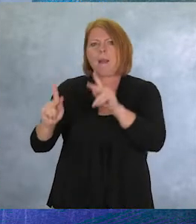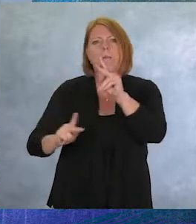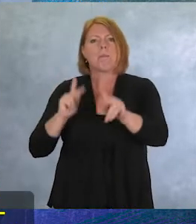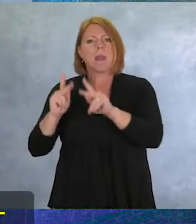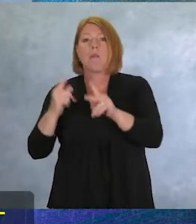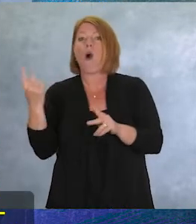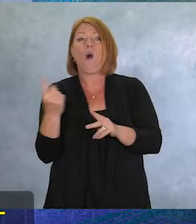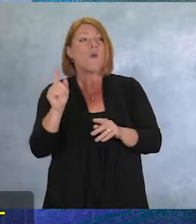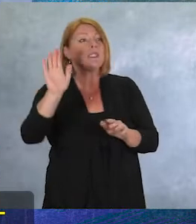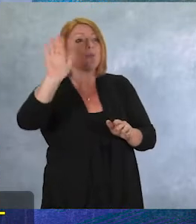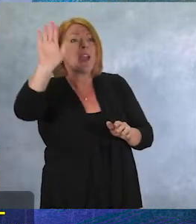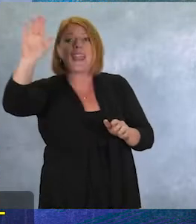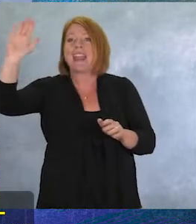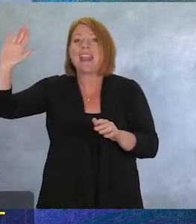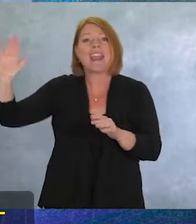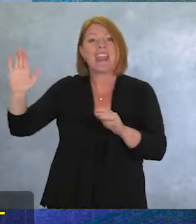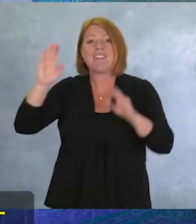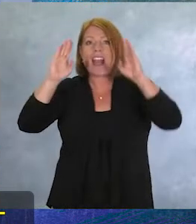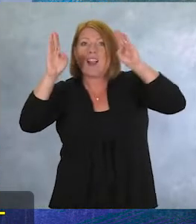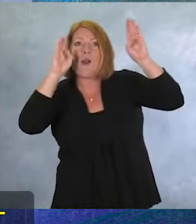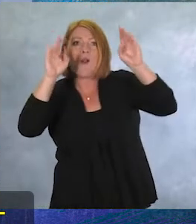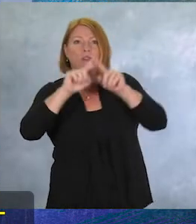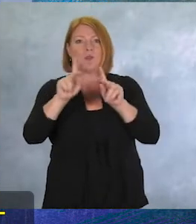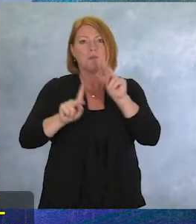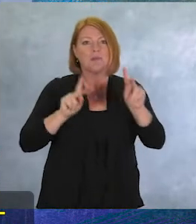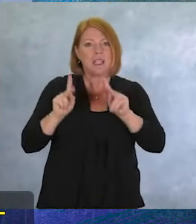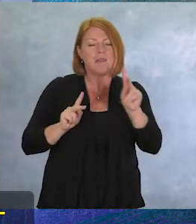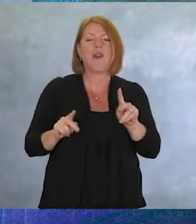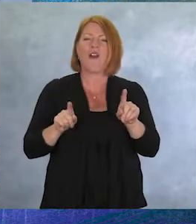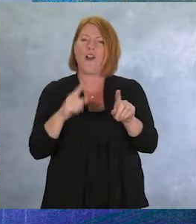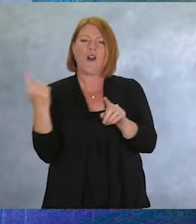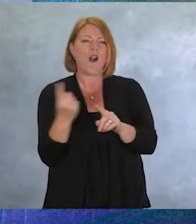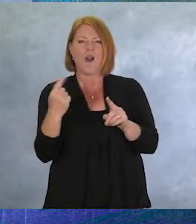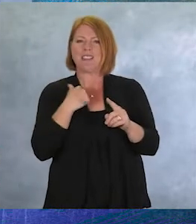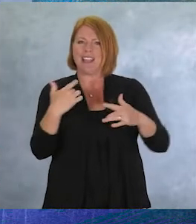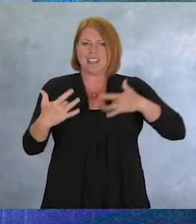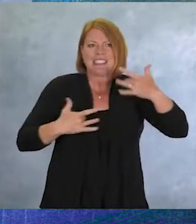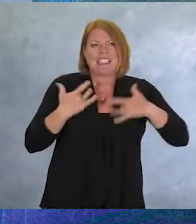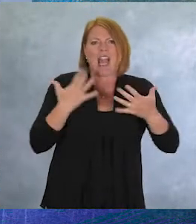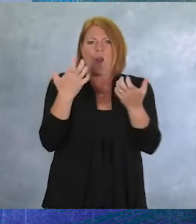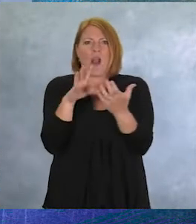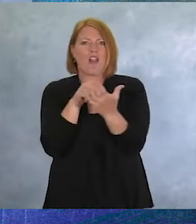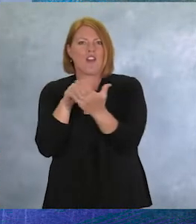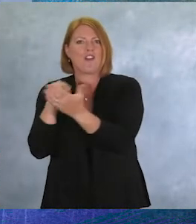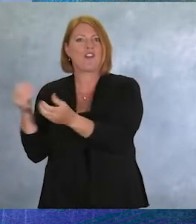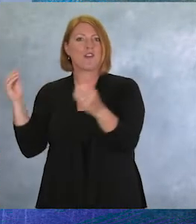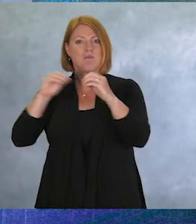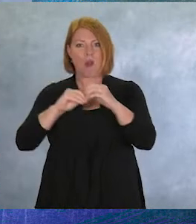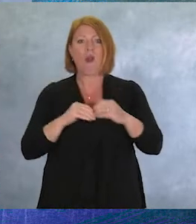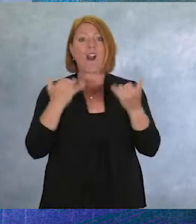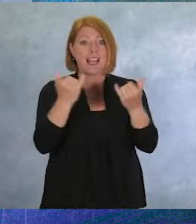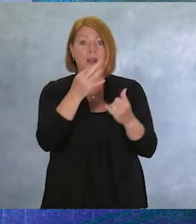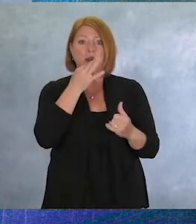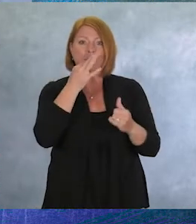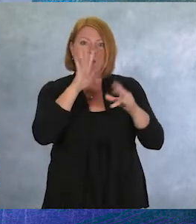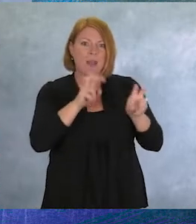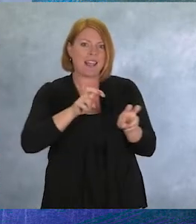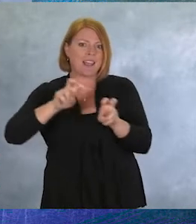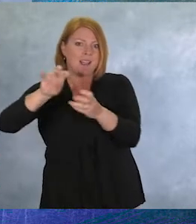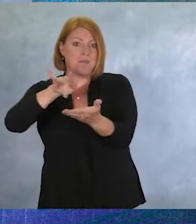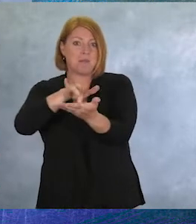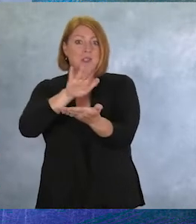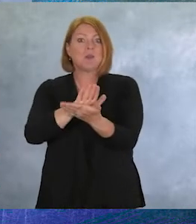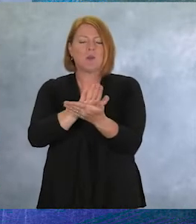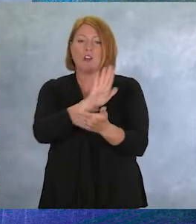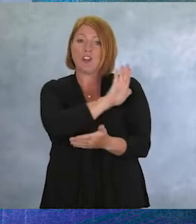others, waves and says hello to all she encounters in the hallway, and is bursting with excitement to learn. She's moving on to middle school